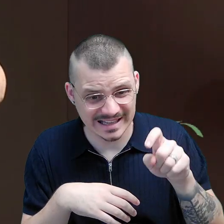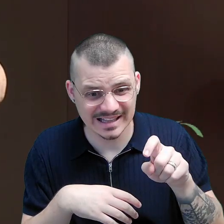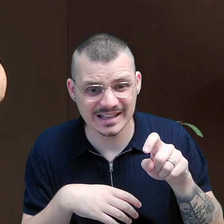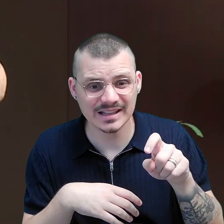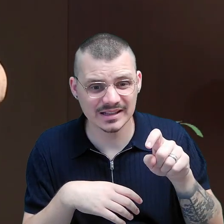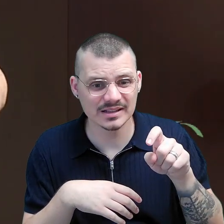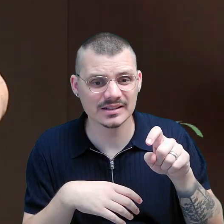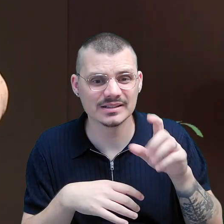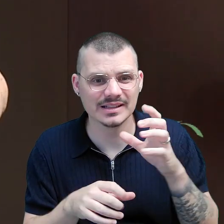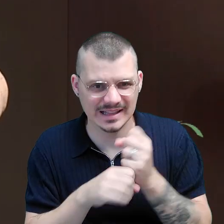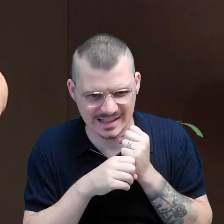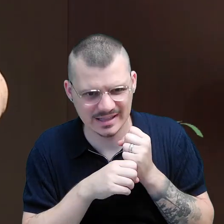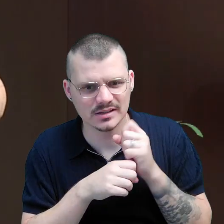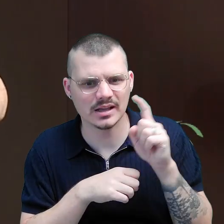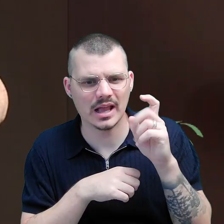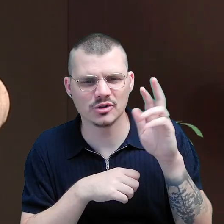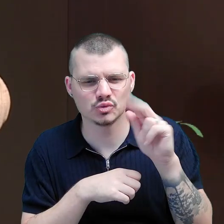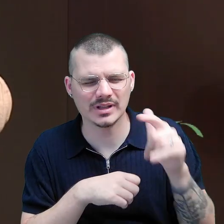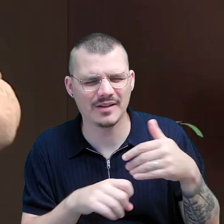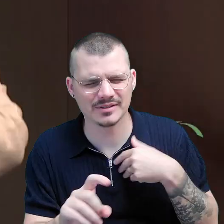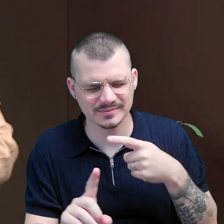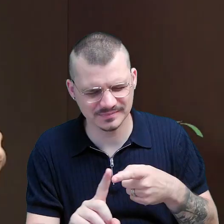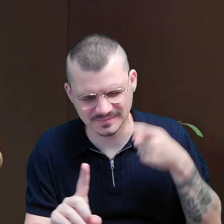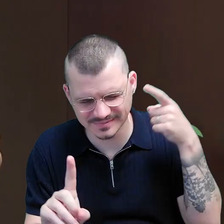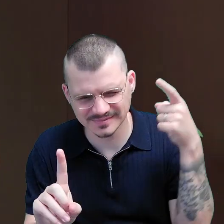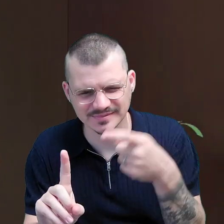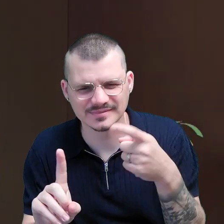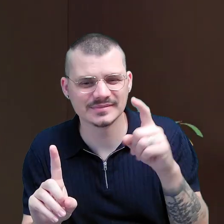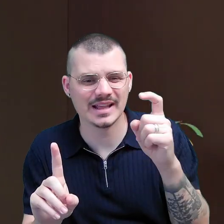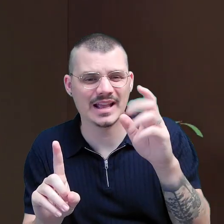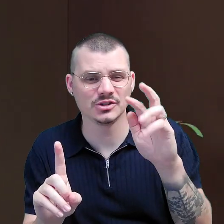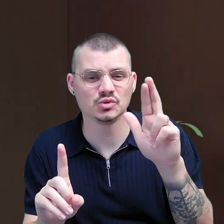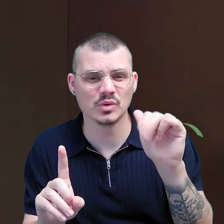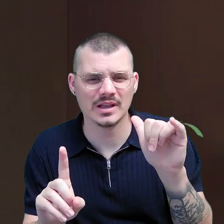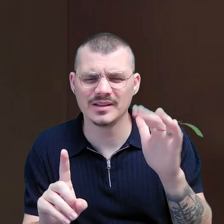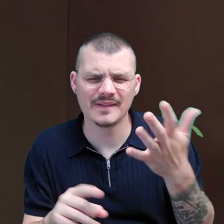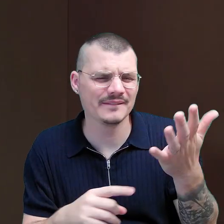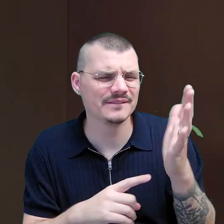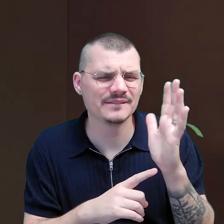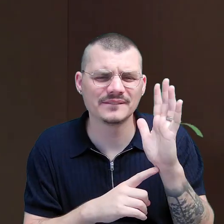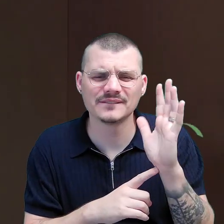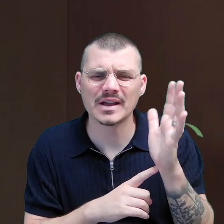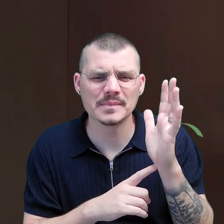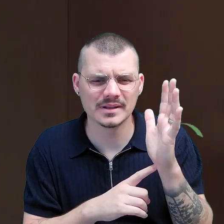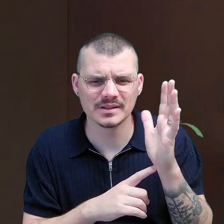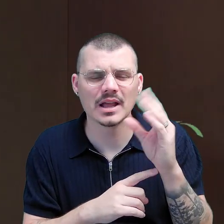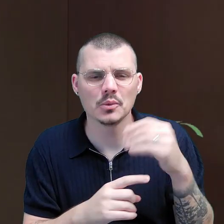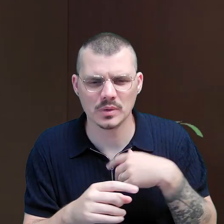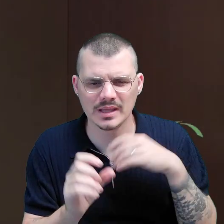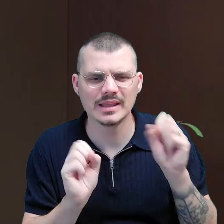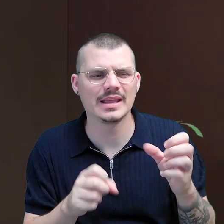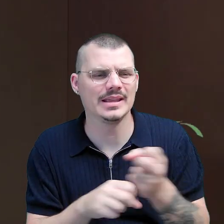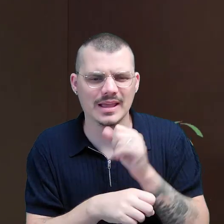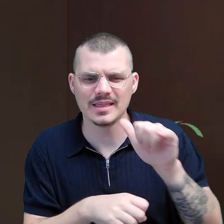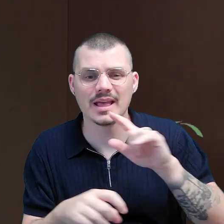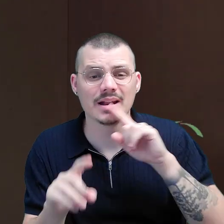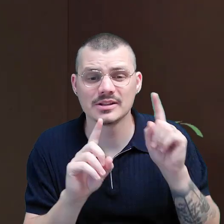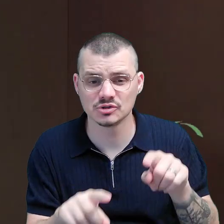to get the x-ray. There's a specific type of x-ray. It takes 5 minutes, and we can get the